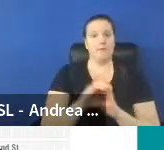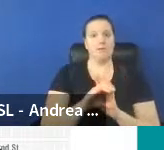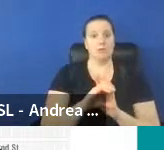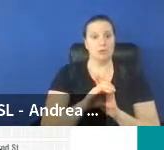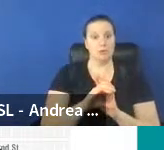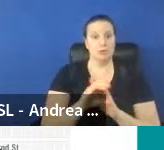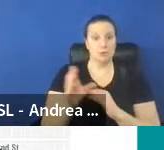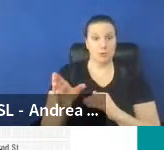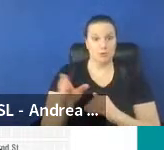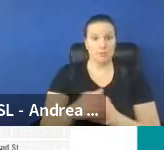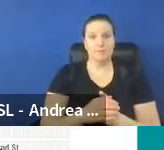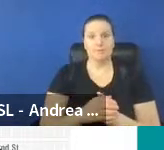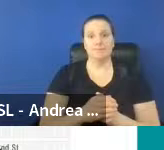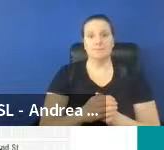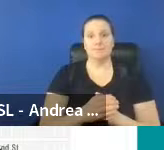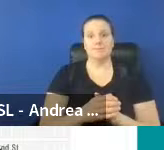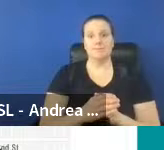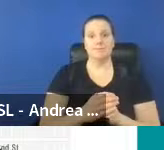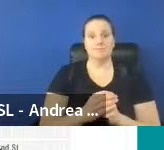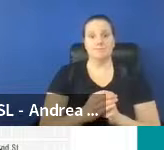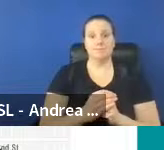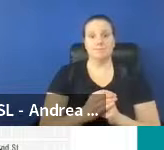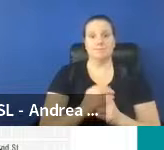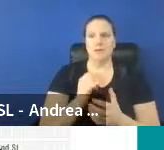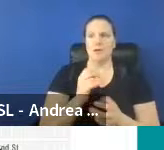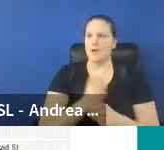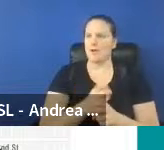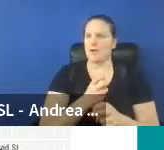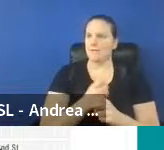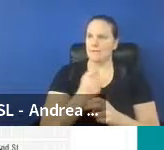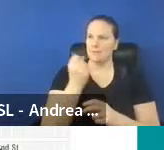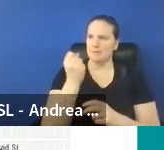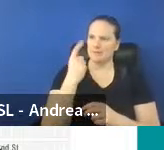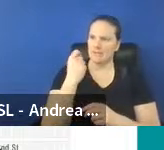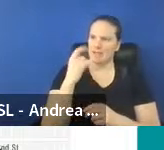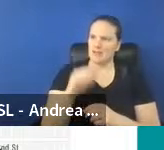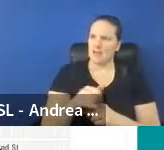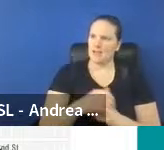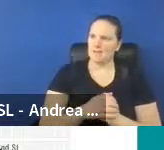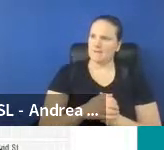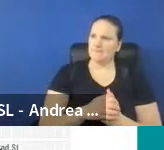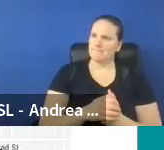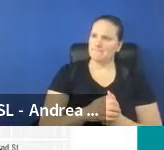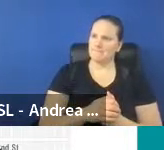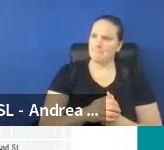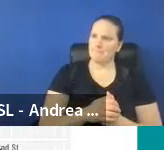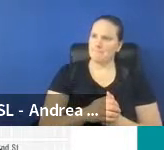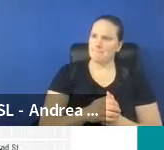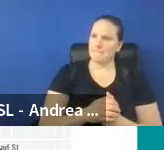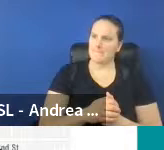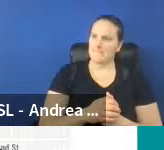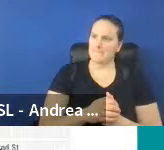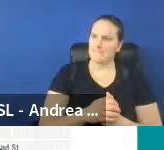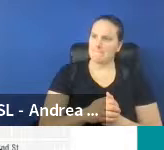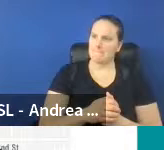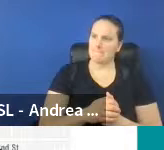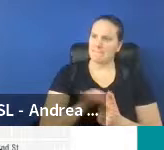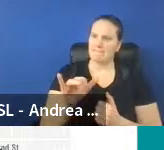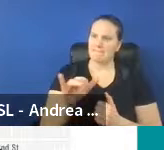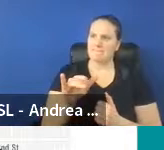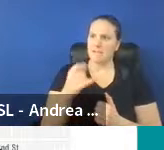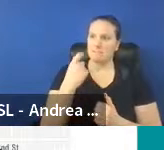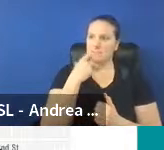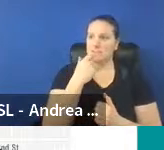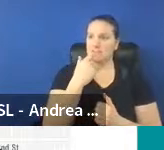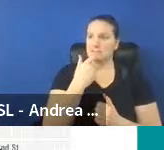and it's hard for me to get it. Mm-hmm. So if, like you just did